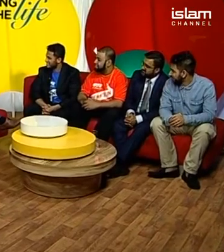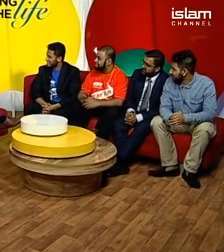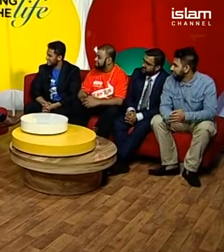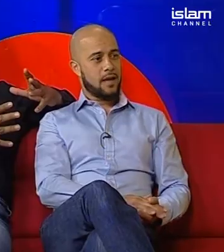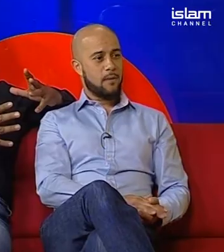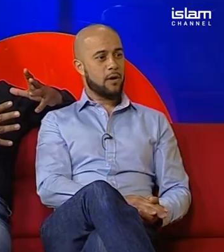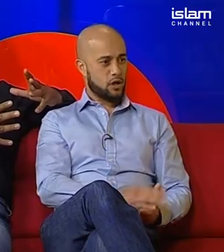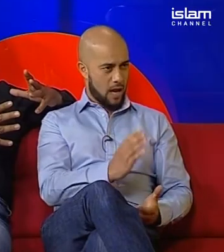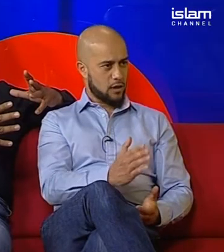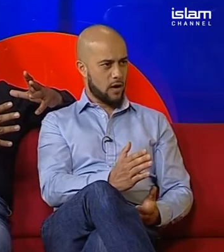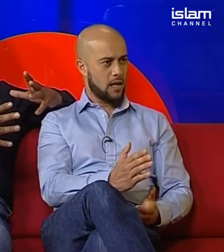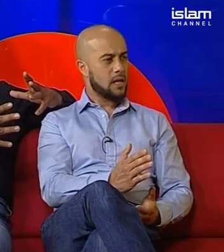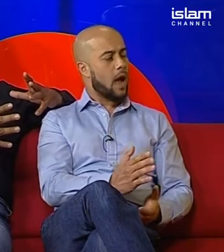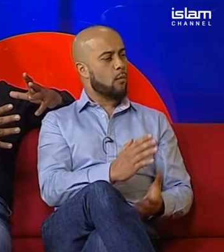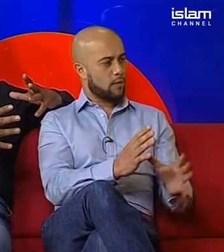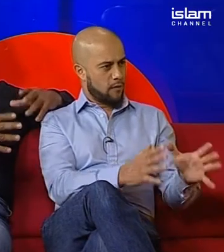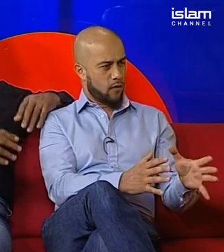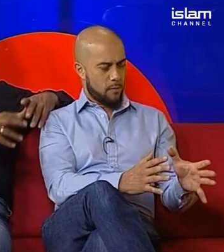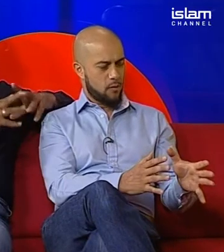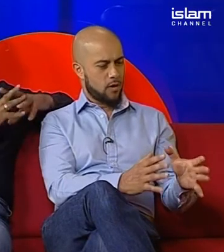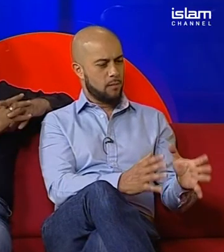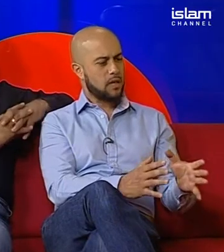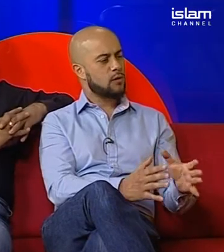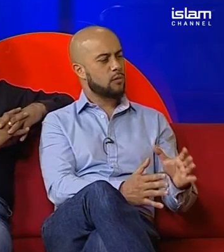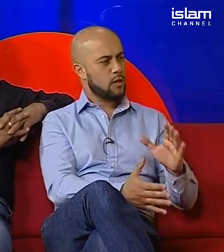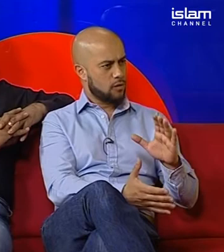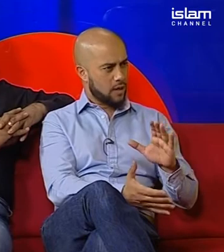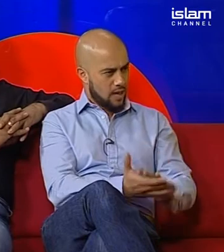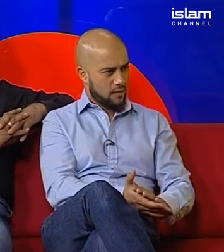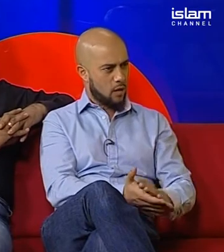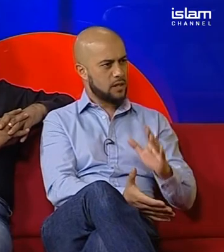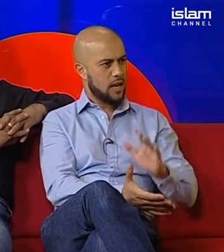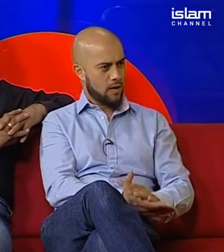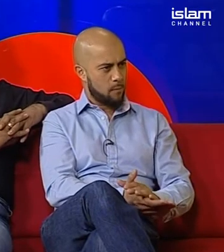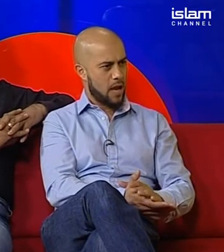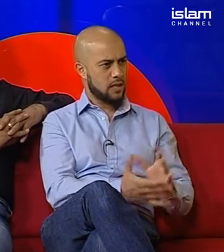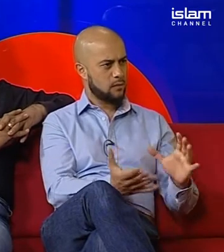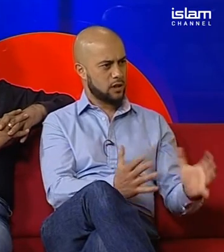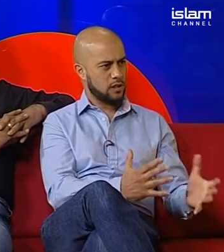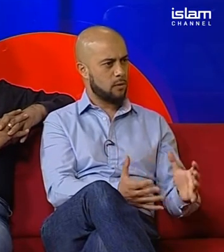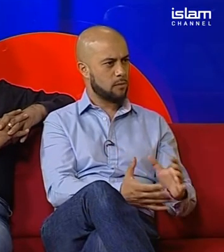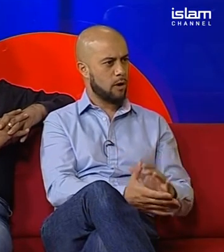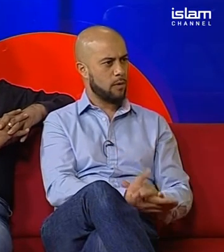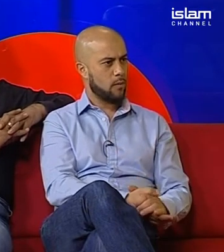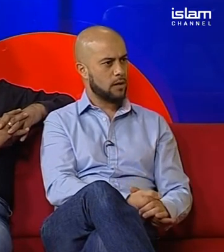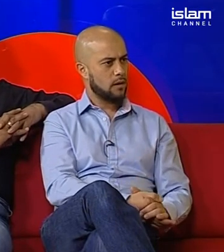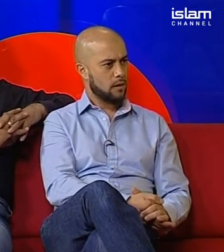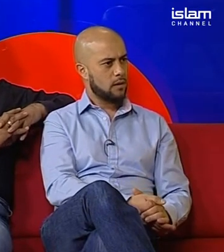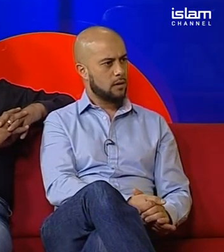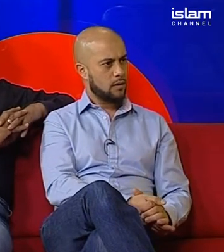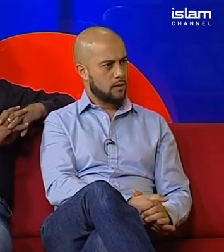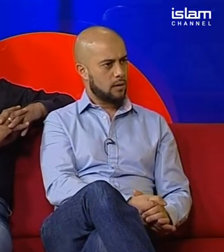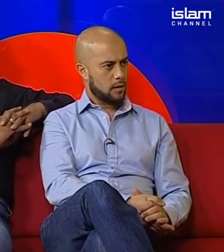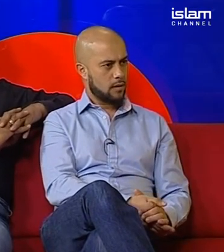sign language. Yes, yeah, because Shuhail is... before we go on, I mean, do we use the word deaf now, or is it hearing impaired? Which is the most appropriate word? So